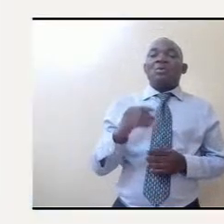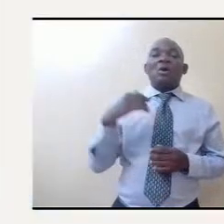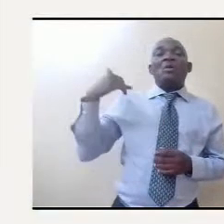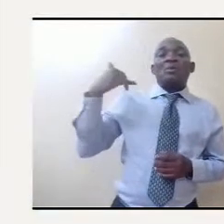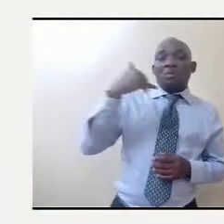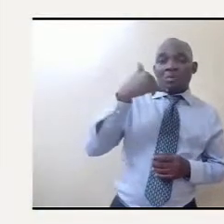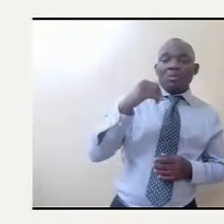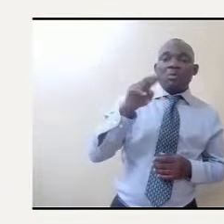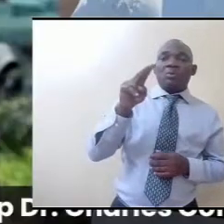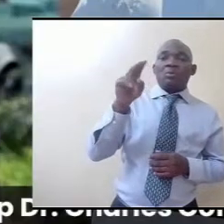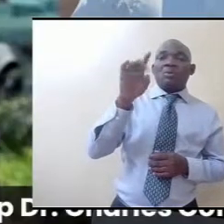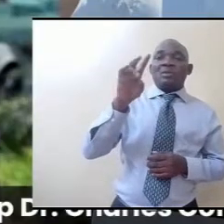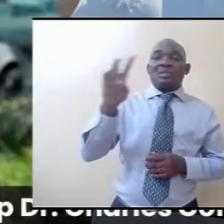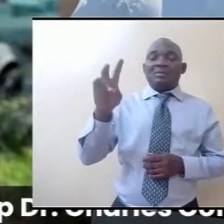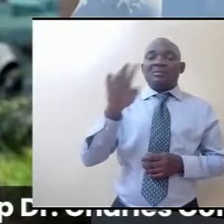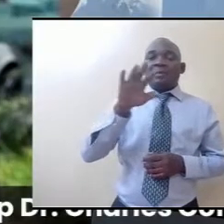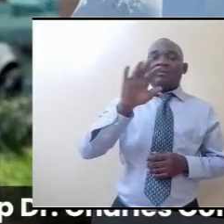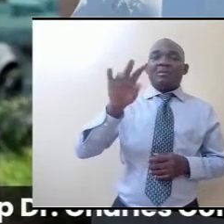+233 596 313 338 or